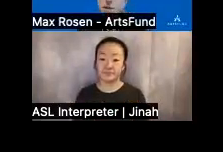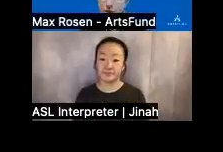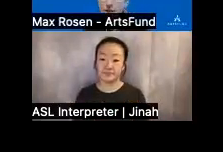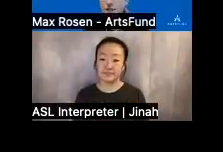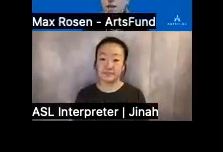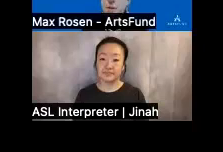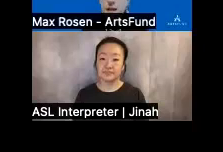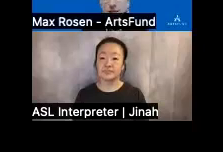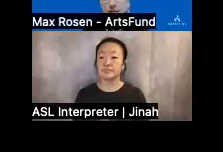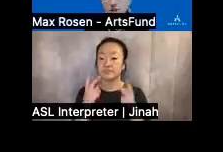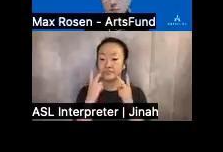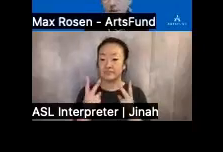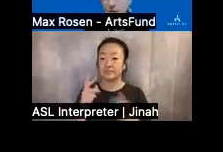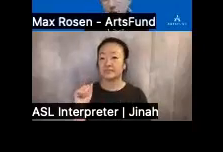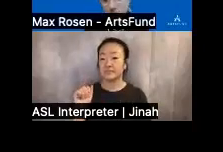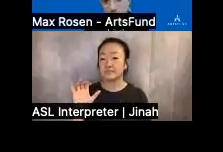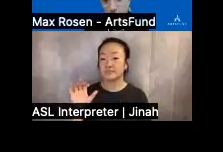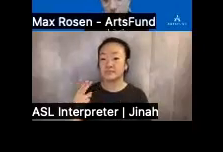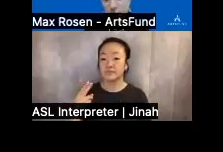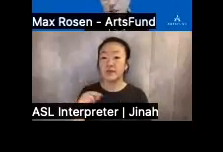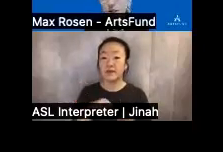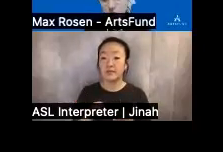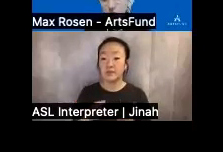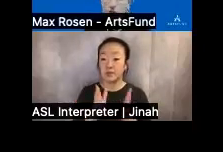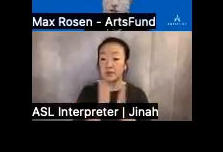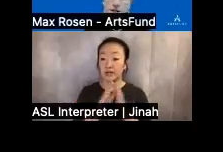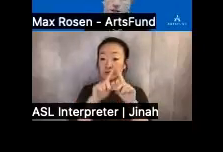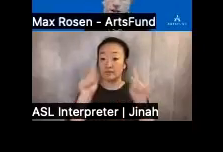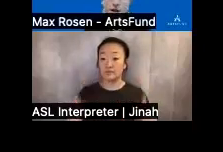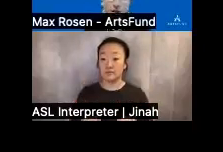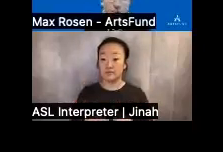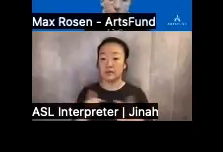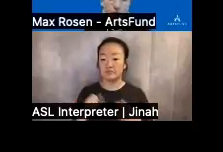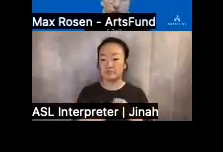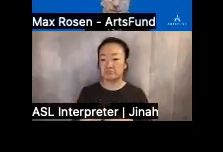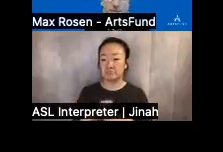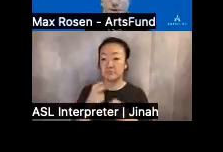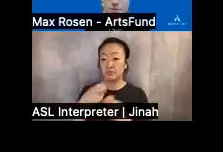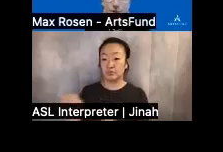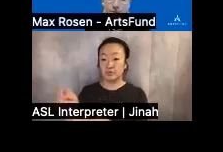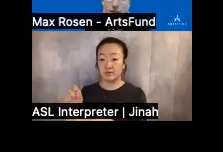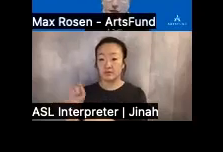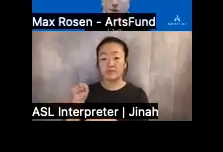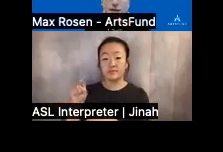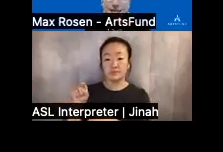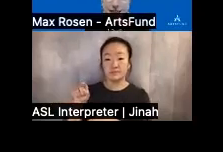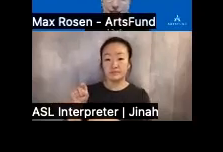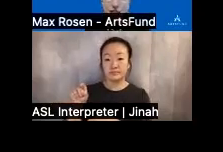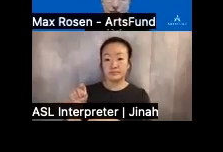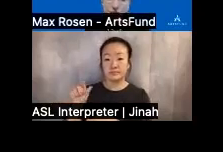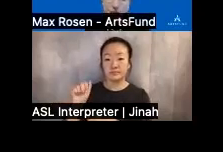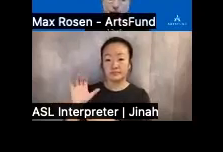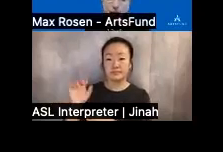So I now can see the ACH payment request form. This year, we're transitioning our reward disbursement to an